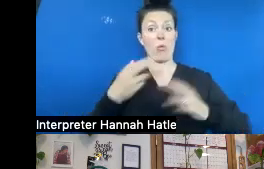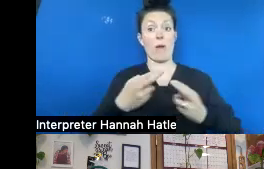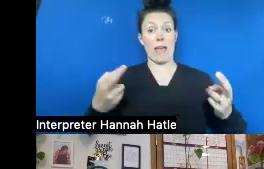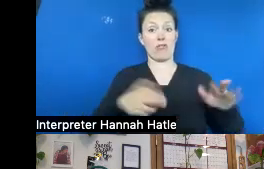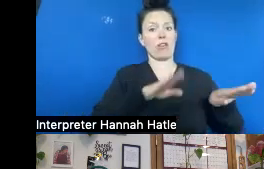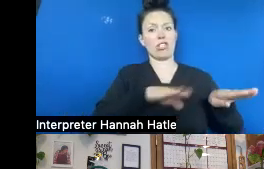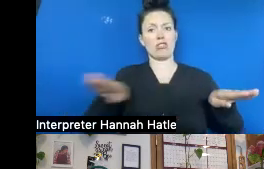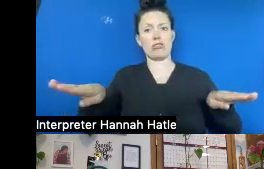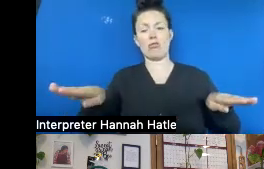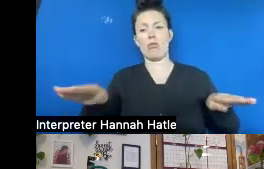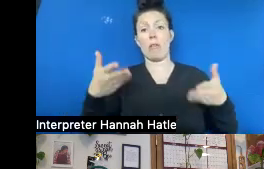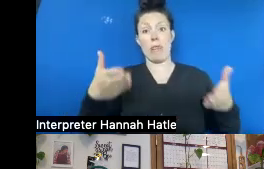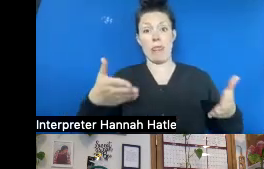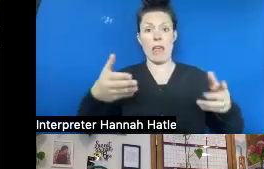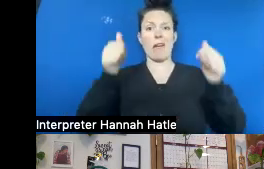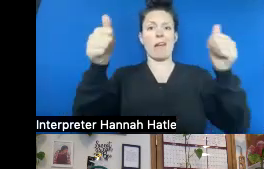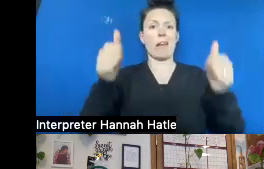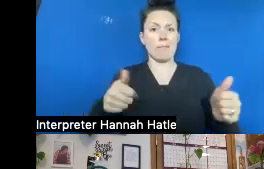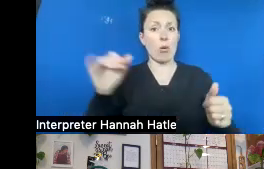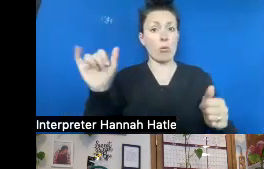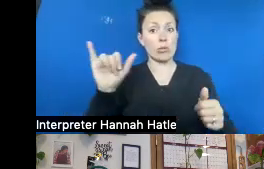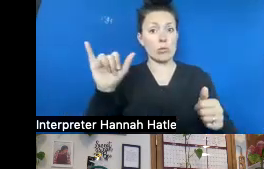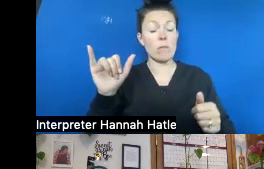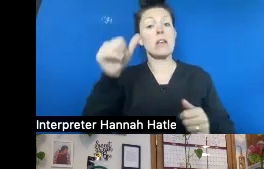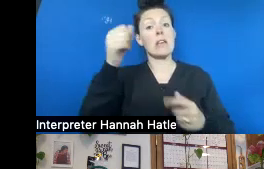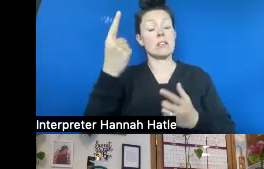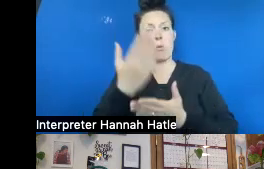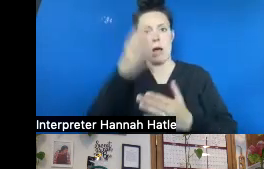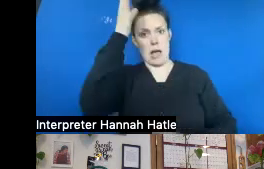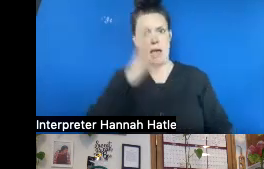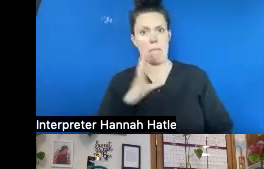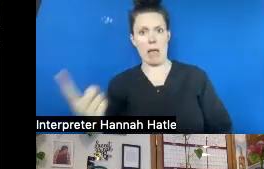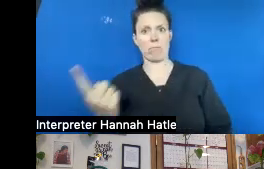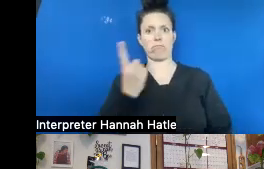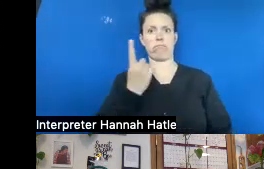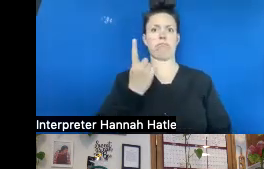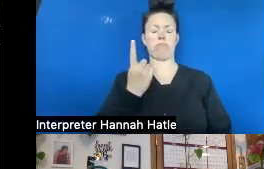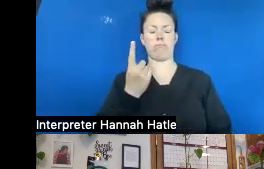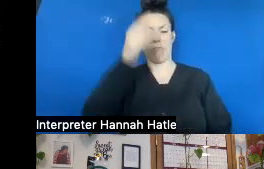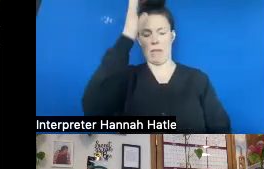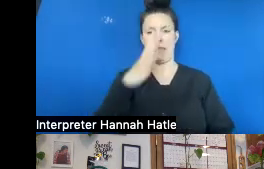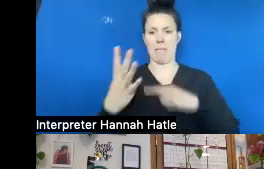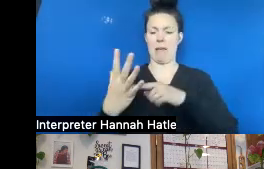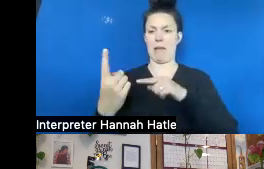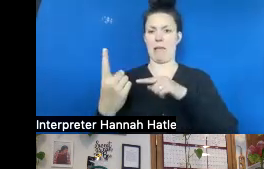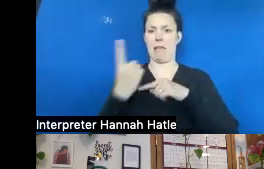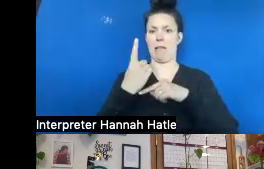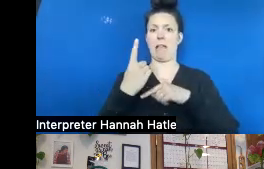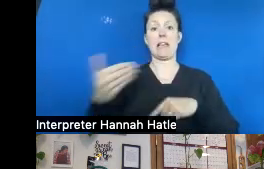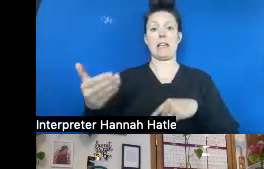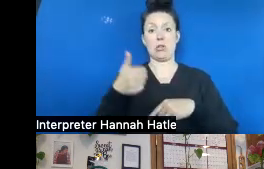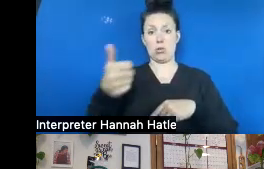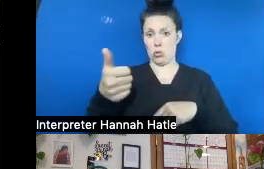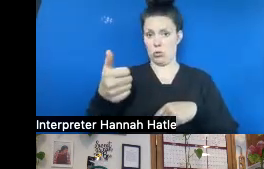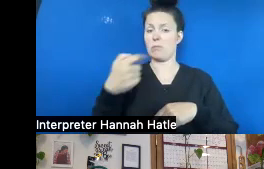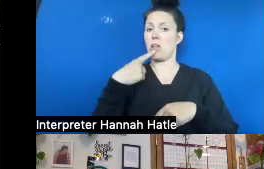posters, and a man approached me and he was talking, and he introduced himself as a